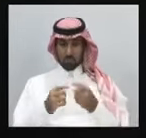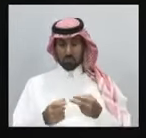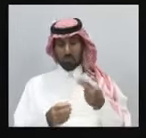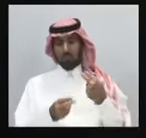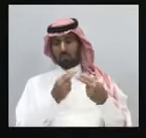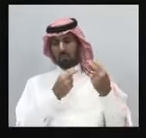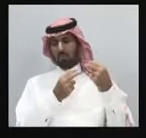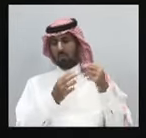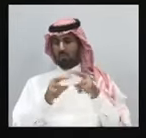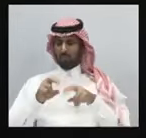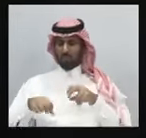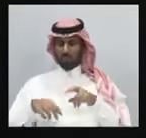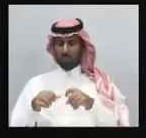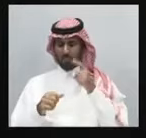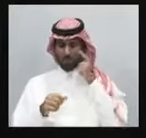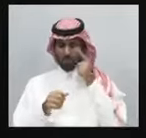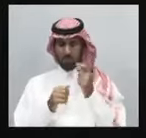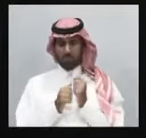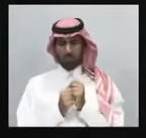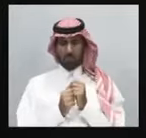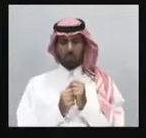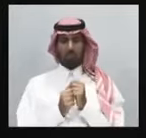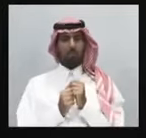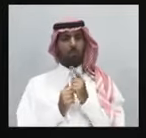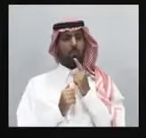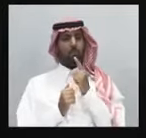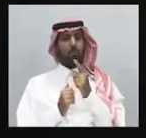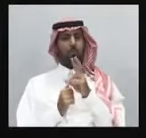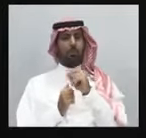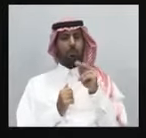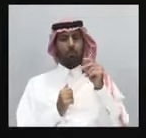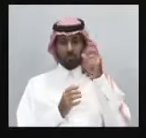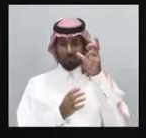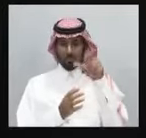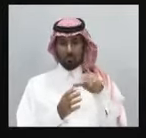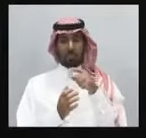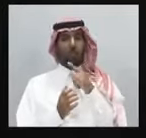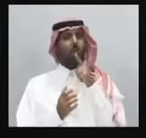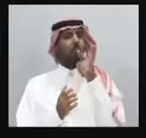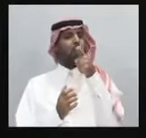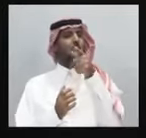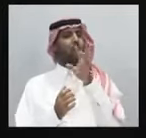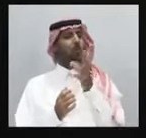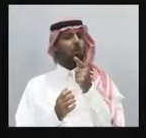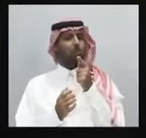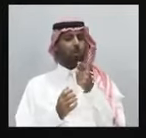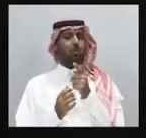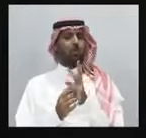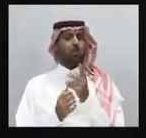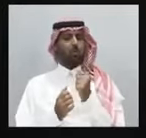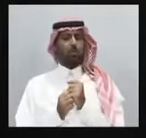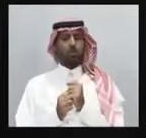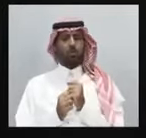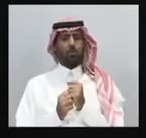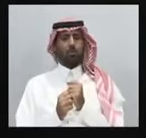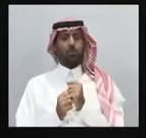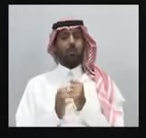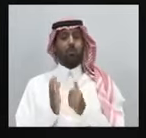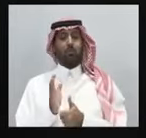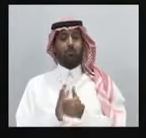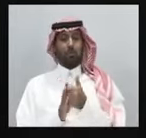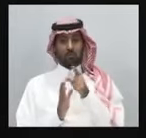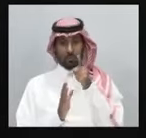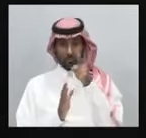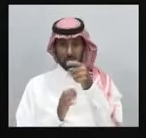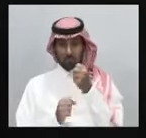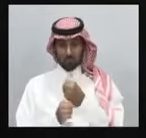be more interested in if you had the qualification? Supposedly that you have the qualifications. Which one are you